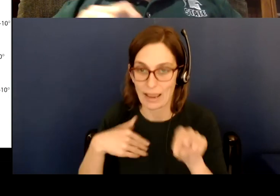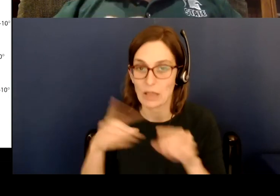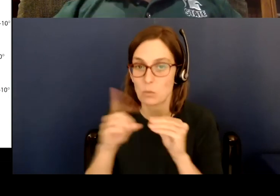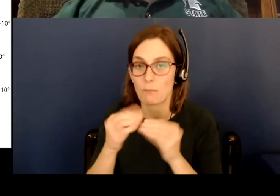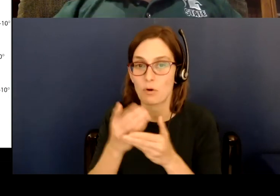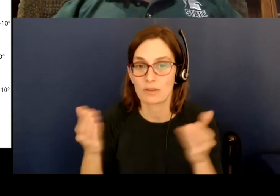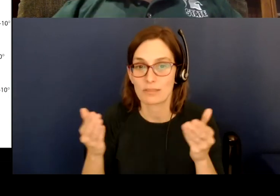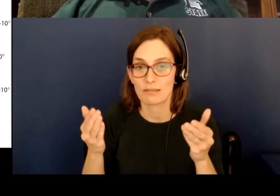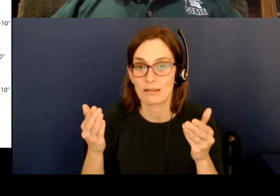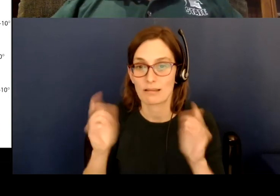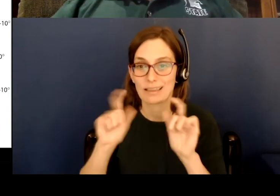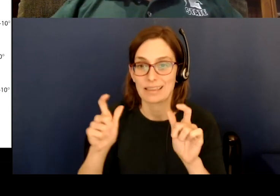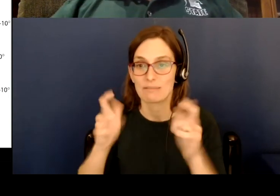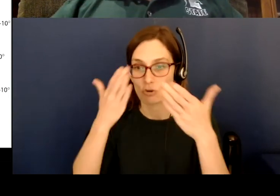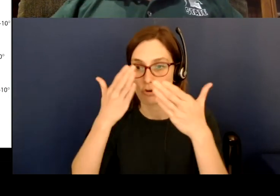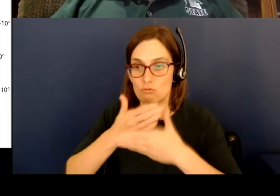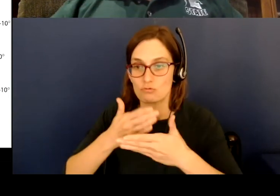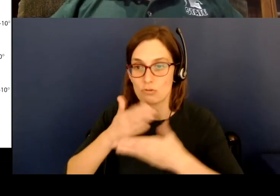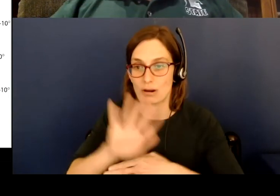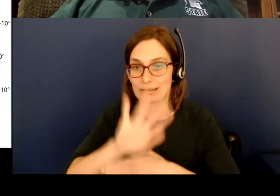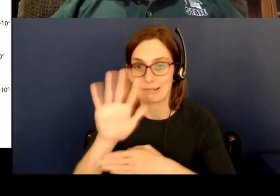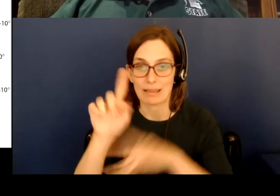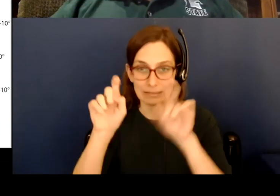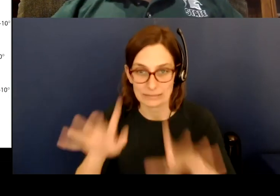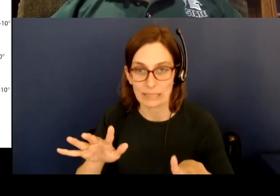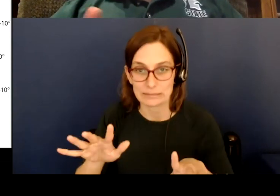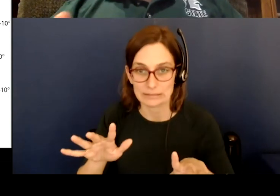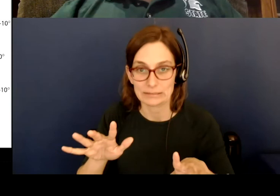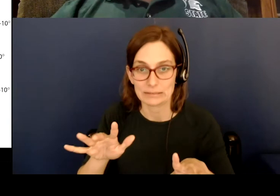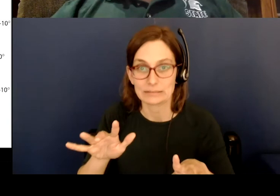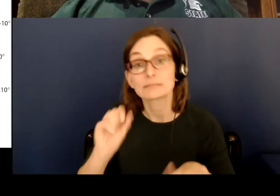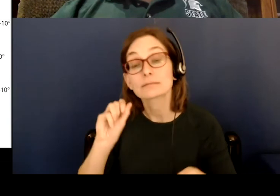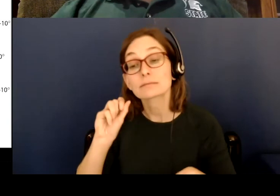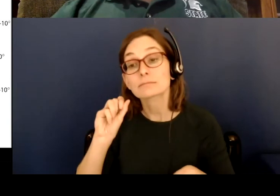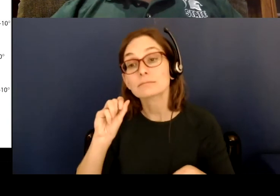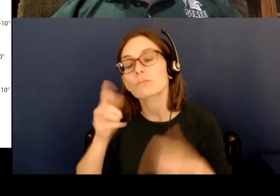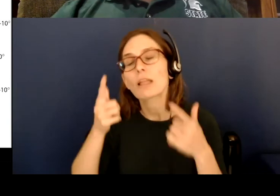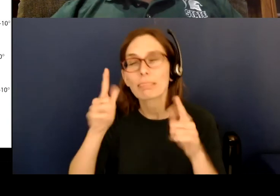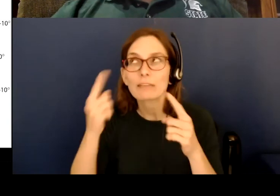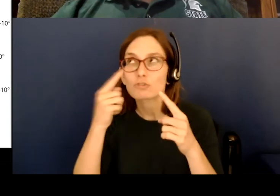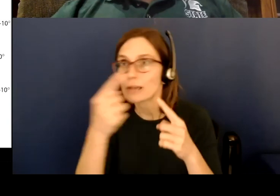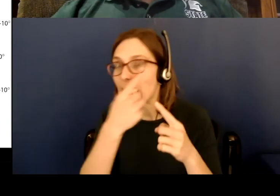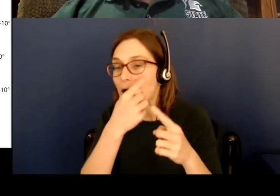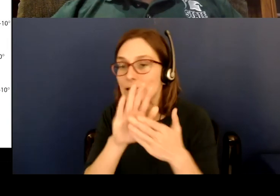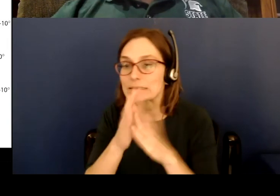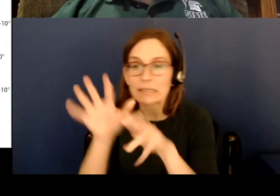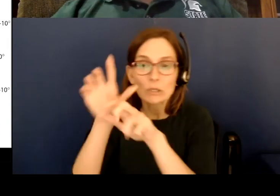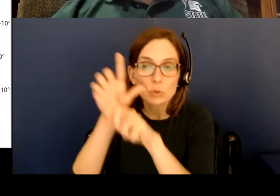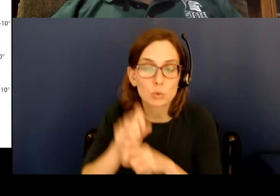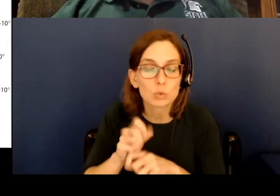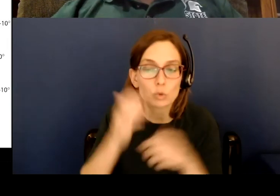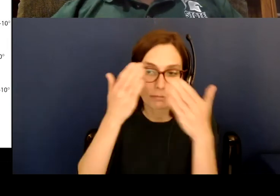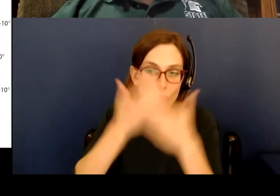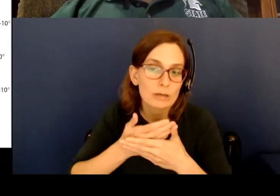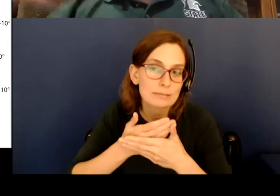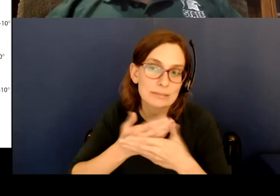a dark sky test. If you look at this, and you'll have to let your eyes get used to the darkness. This takes